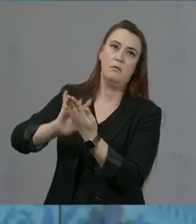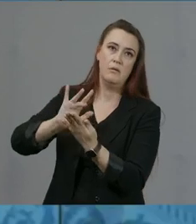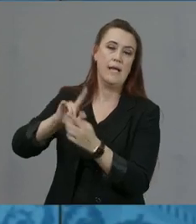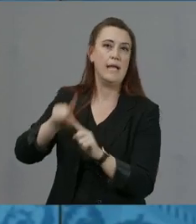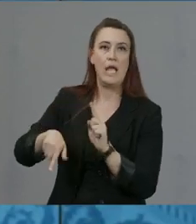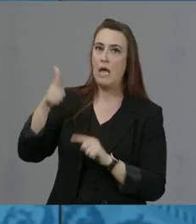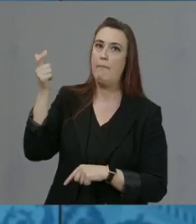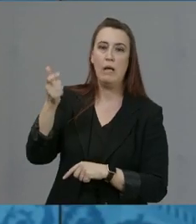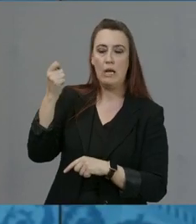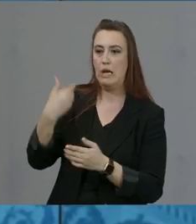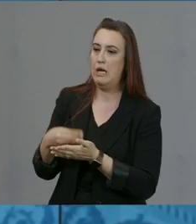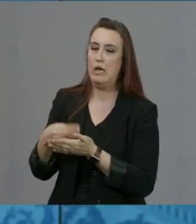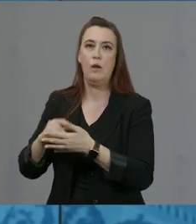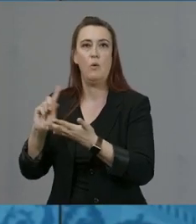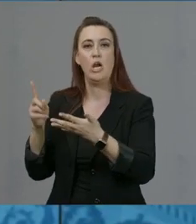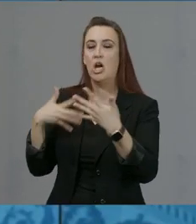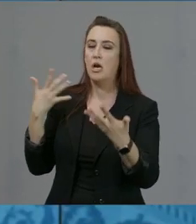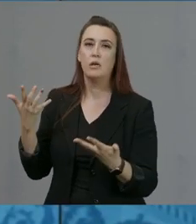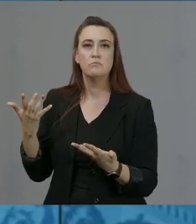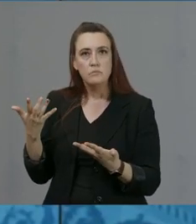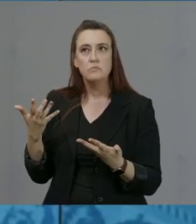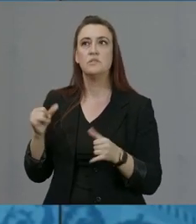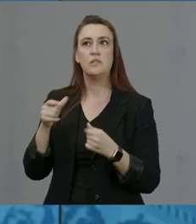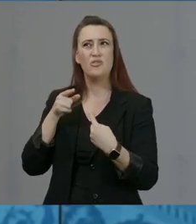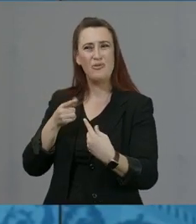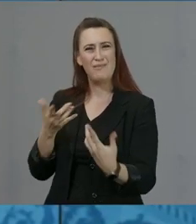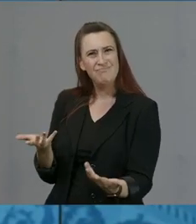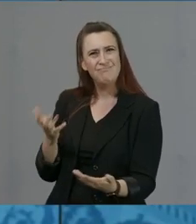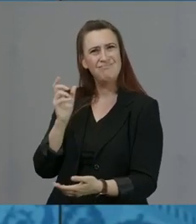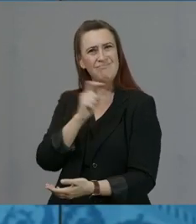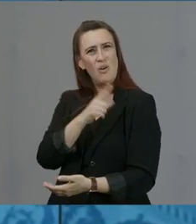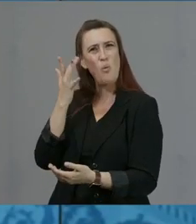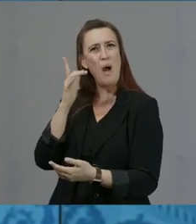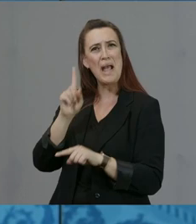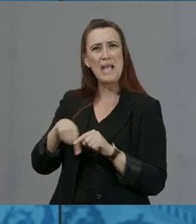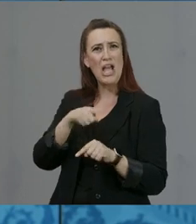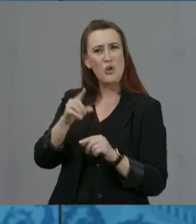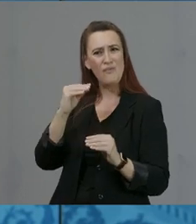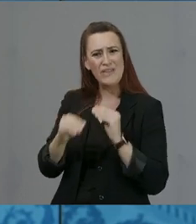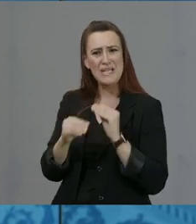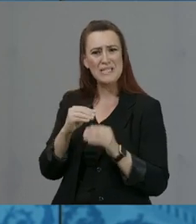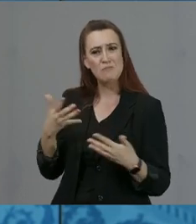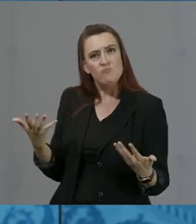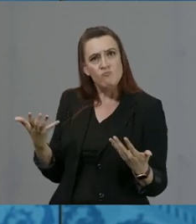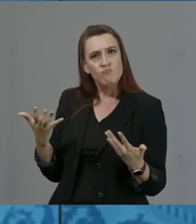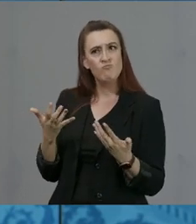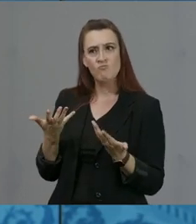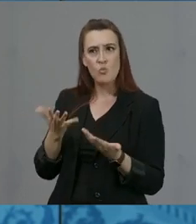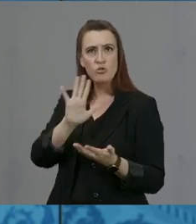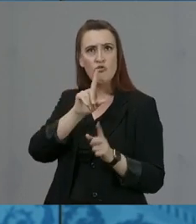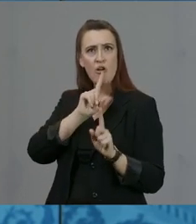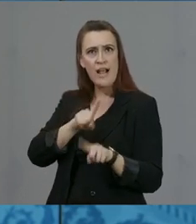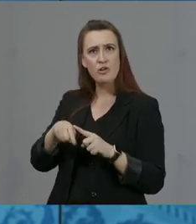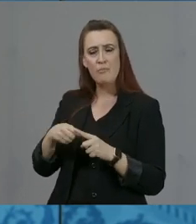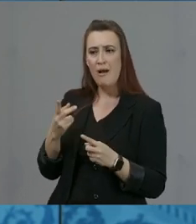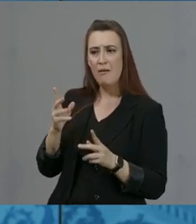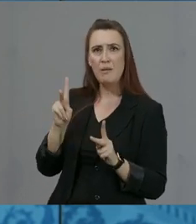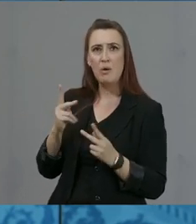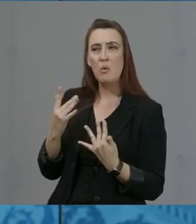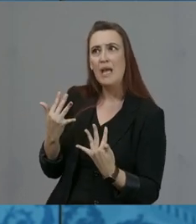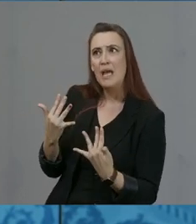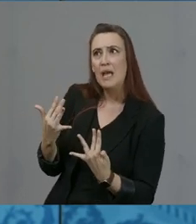get money owed from these stimulus actions. You know, why can't you rapidly get this fixed, and what would you say to those who are waiting? So first,